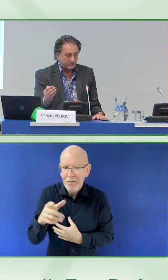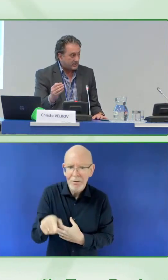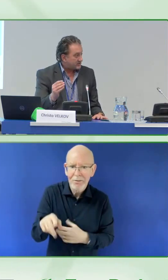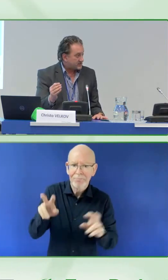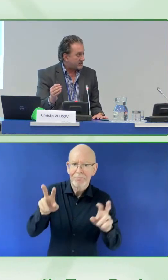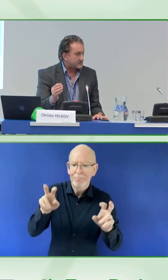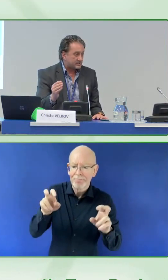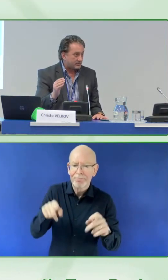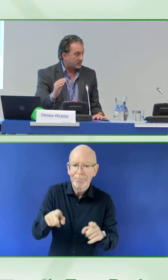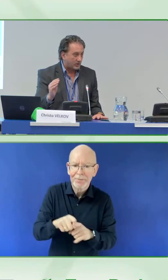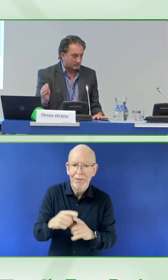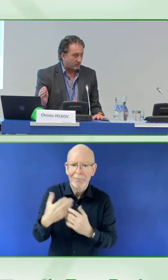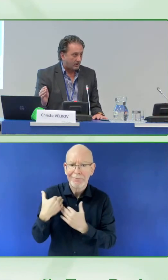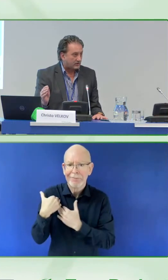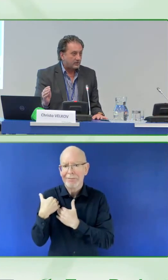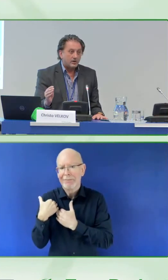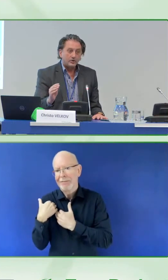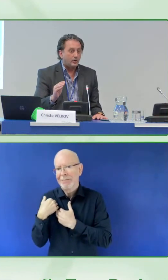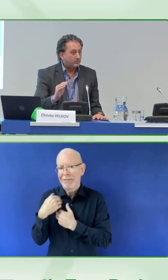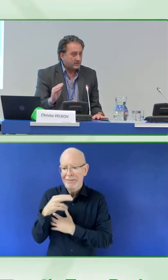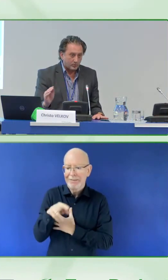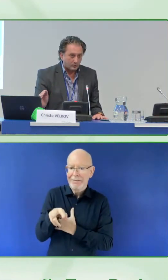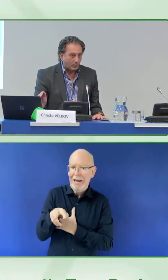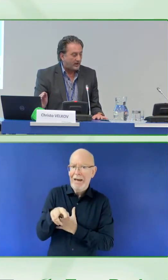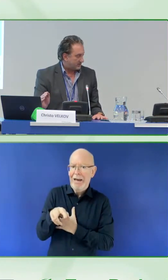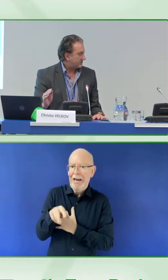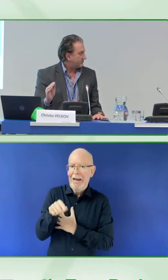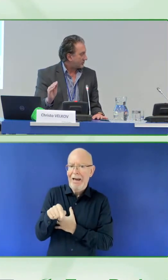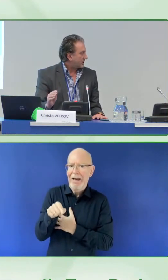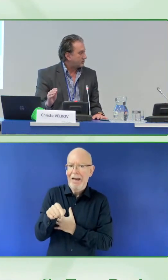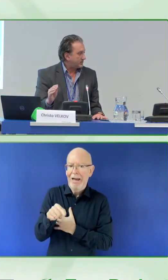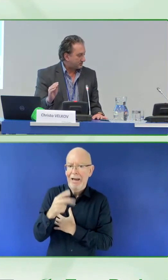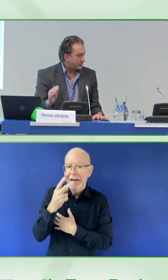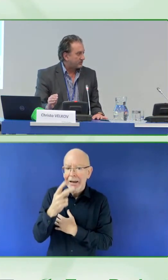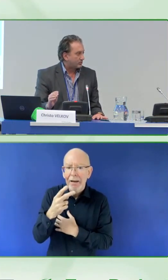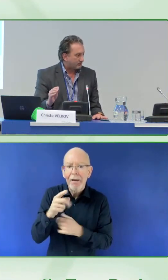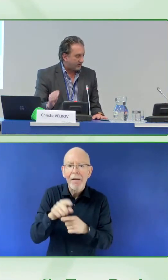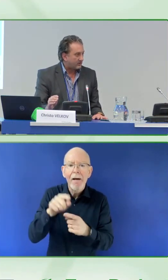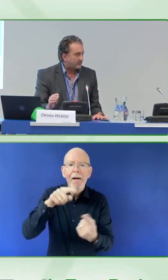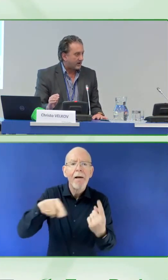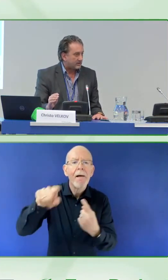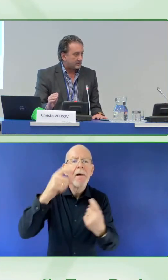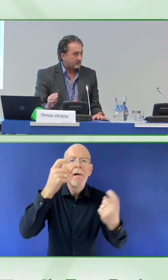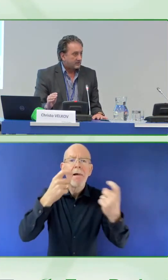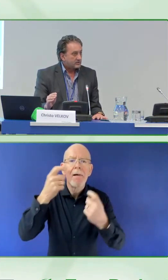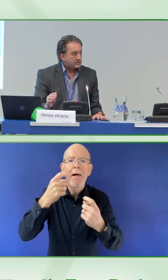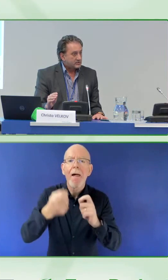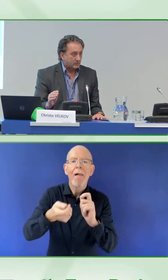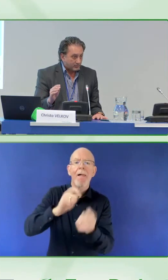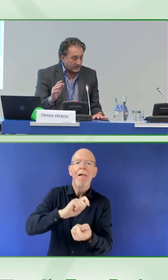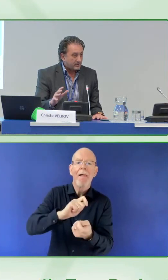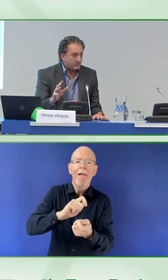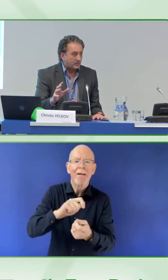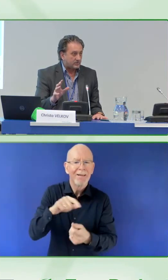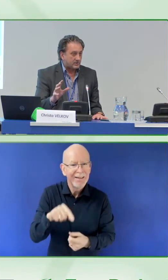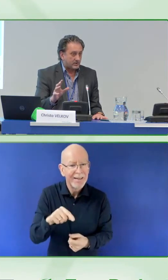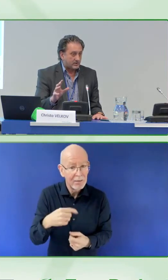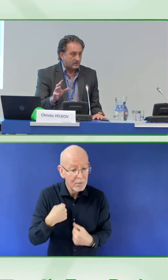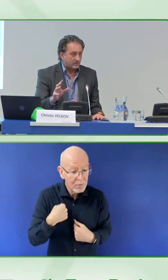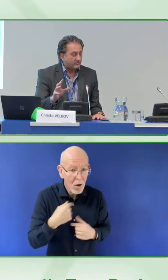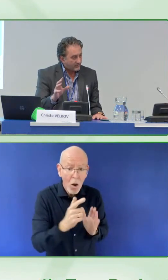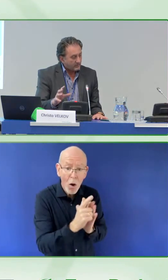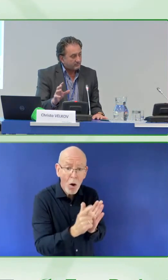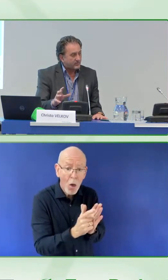know, somebody says something went wrong, nobody will wait for that to be proven or verified. So think about